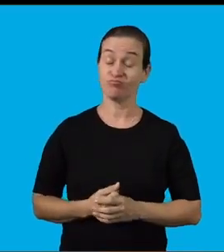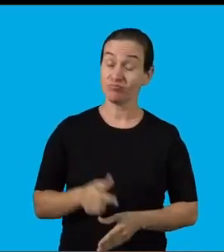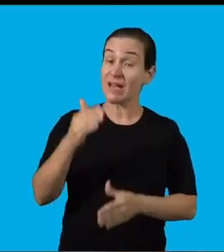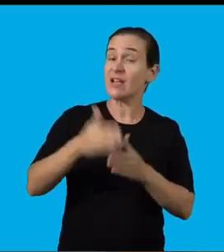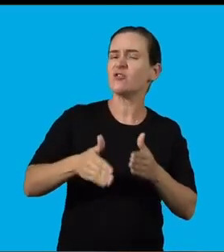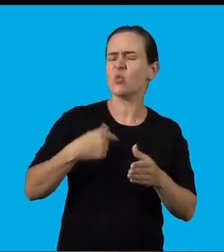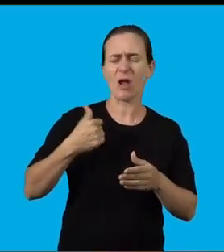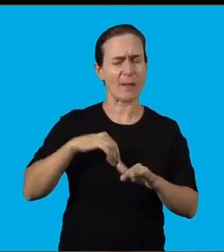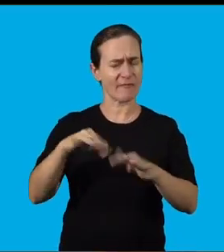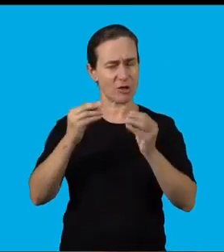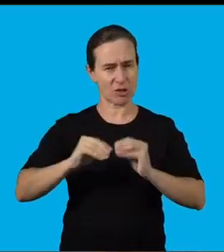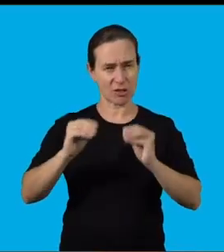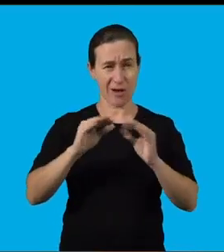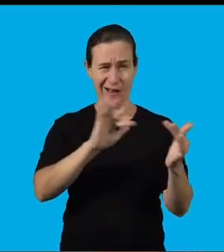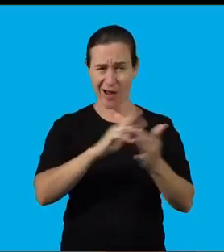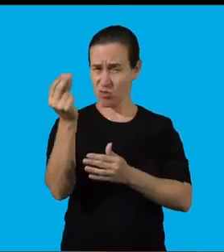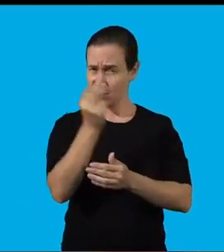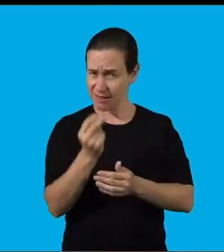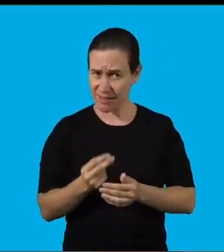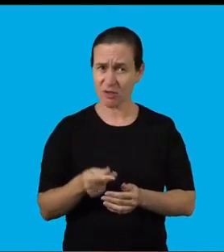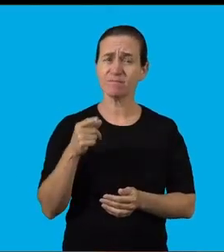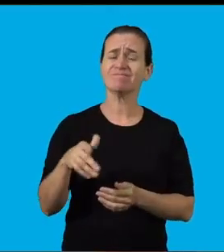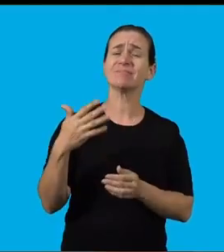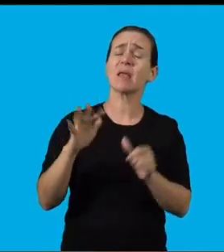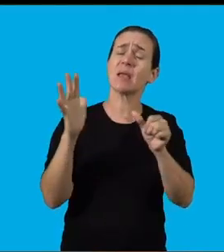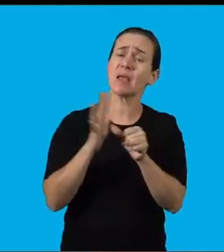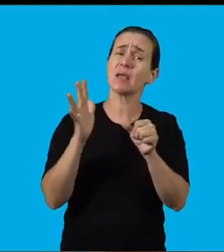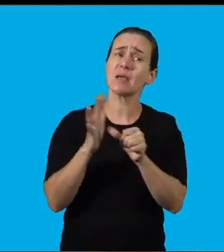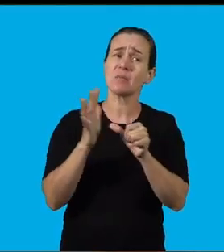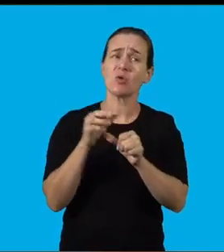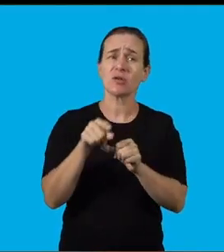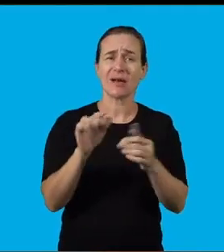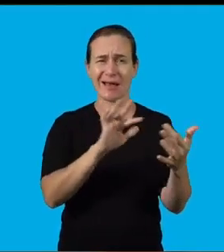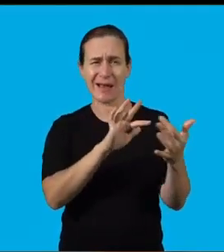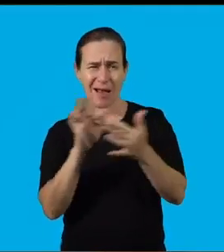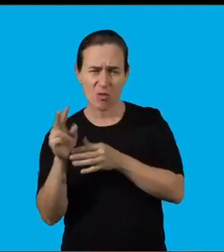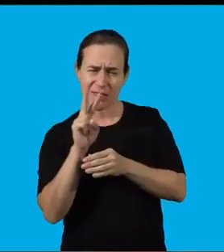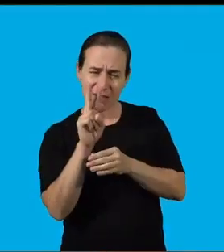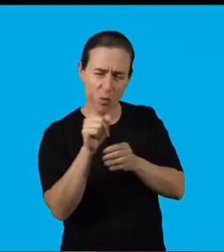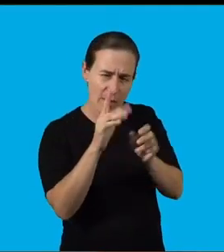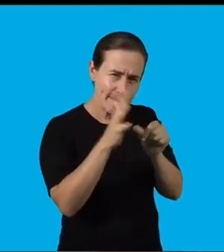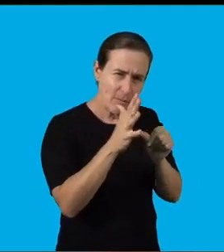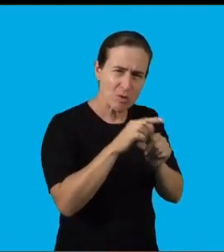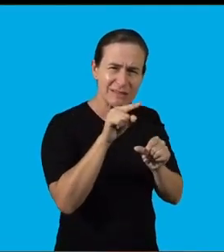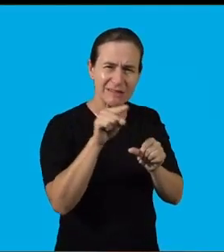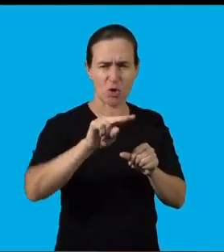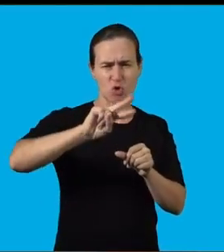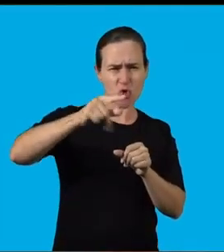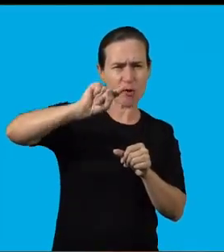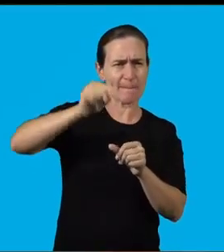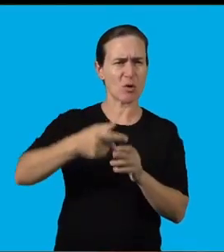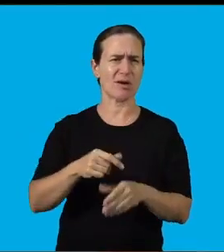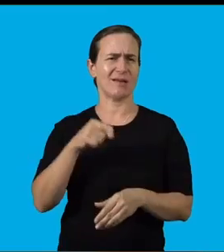By the end of the lesson, we're going to look at how to sketch cubic functions. Very importantly, we're going to look at finding key features such as turning